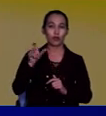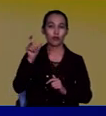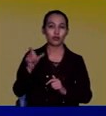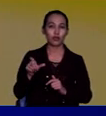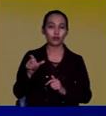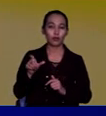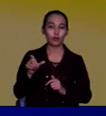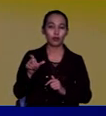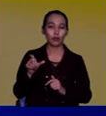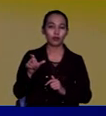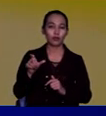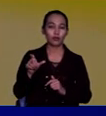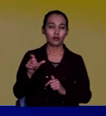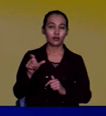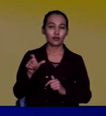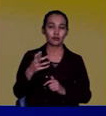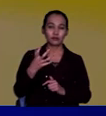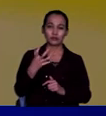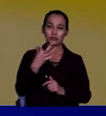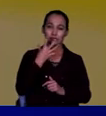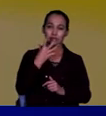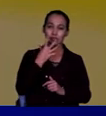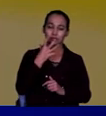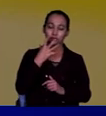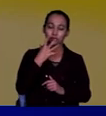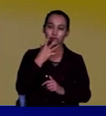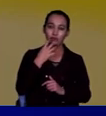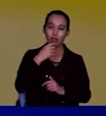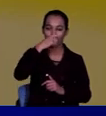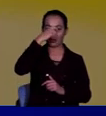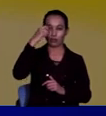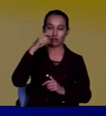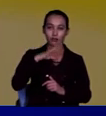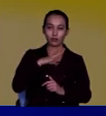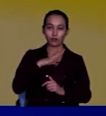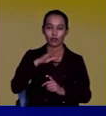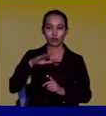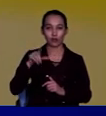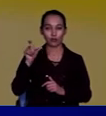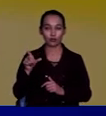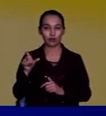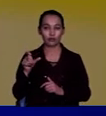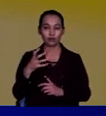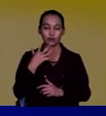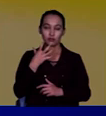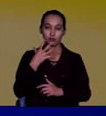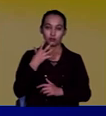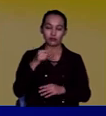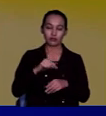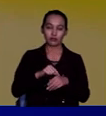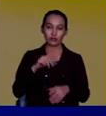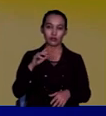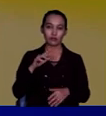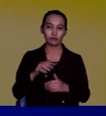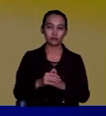taftini zo'raytirib, yo'lovchini qizdira boshlabdi. Shunda yo'lovchi isib ketganini